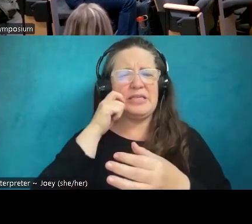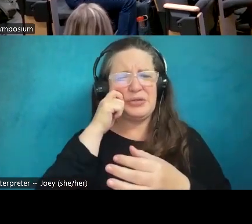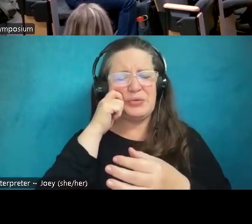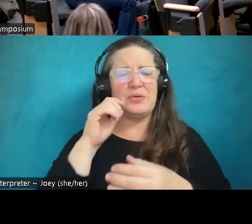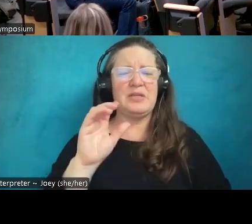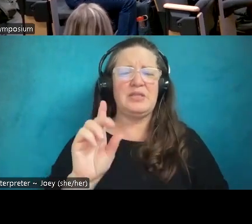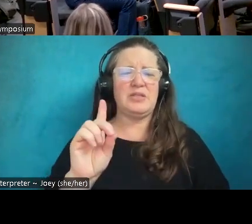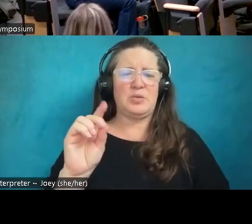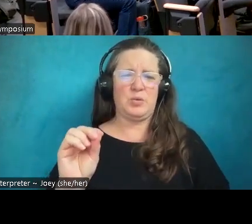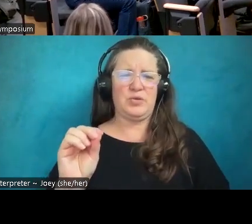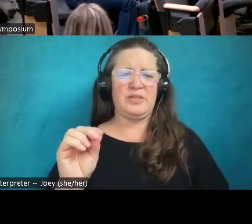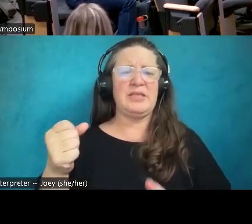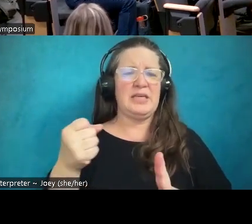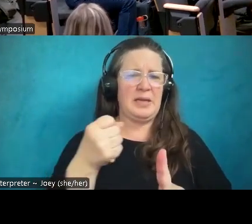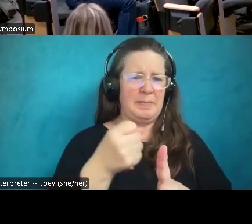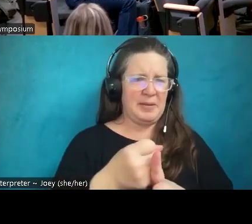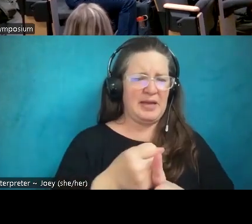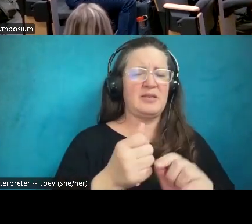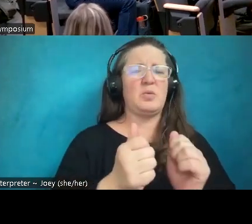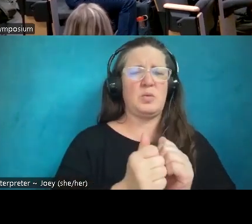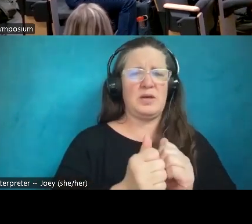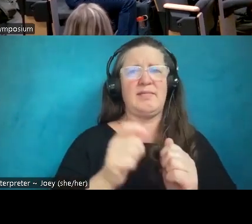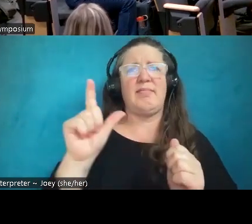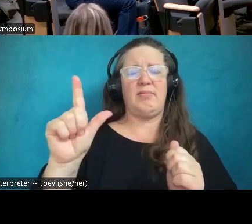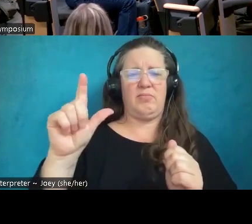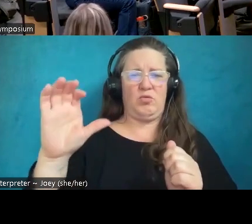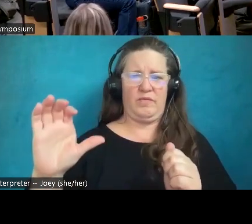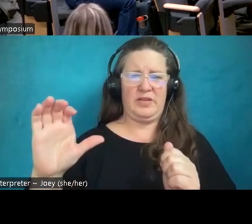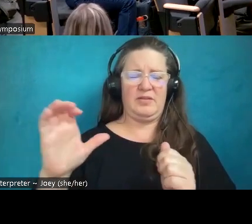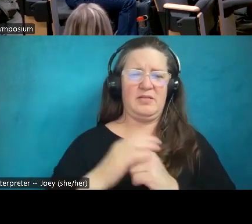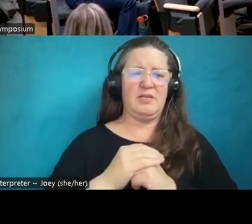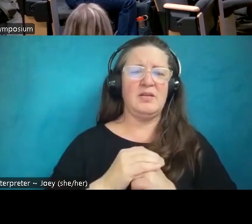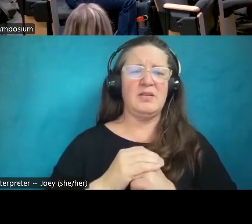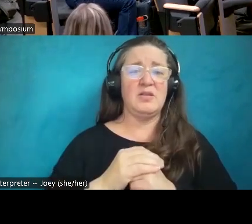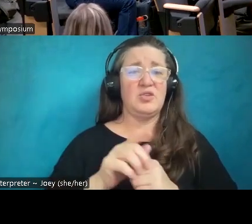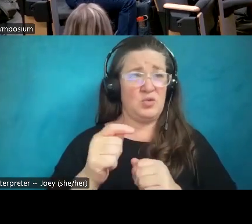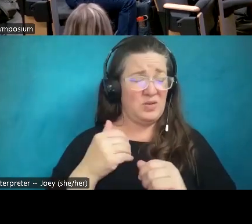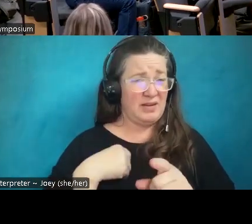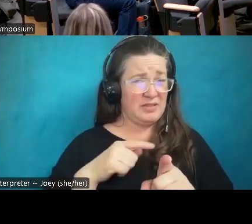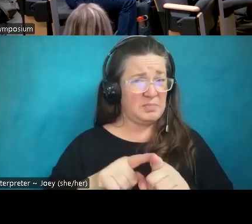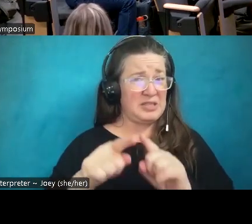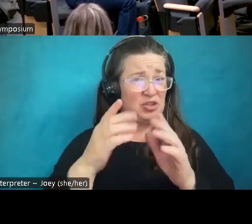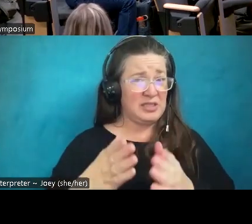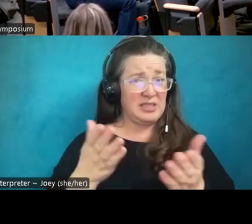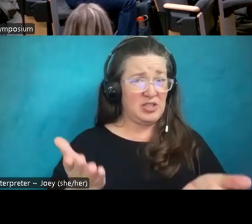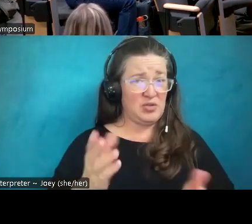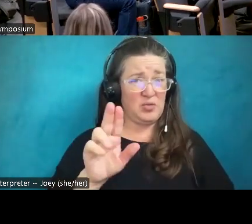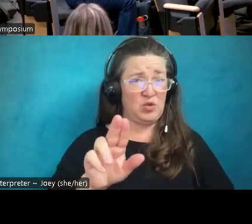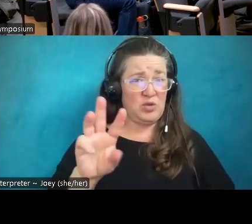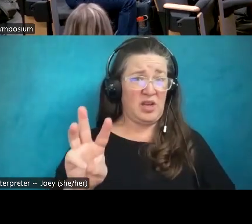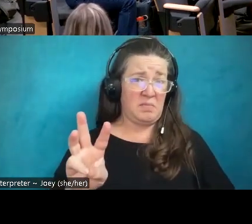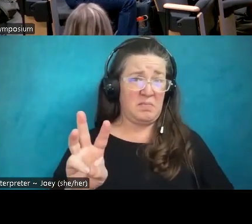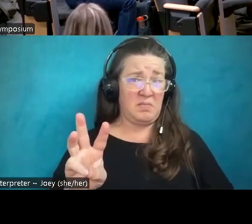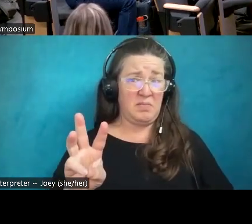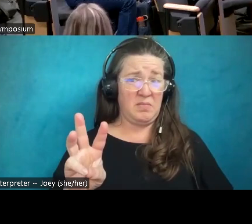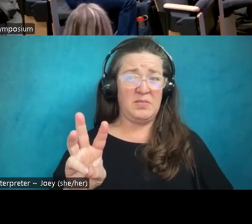that we see in long COVID in people with connective tissue disorders. Do you have specialty in UW within